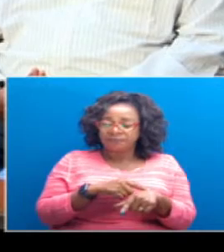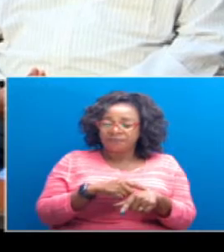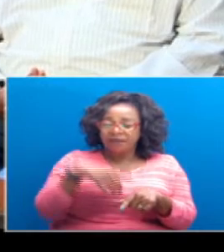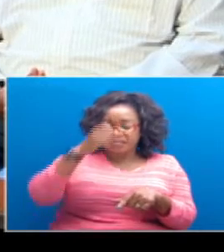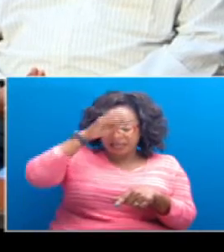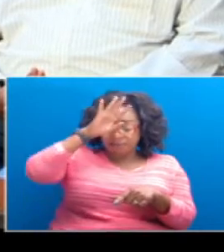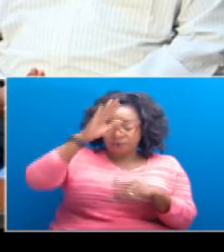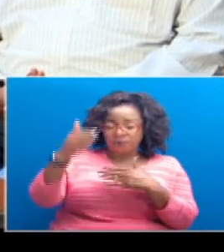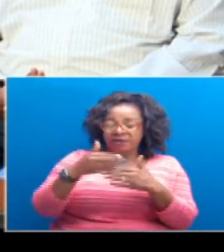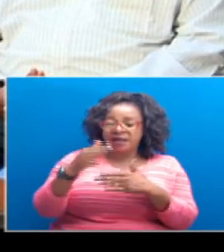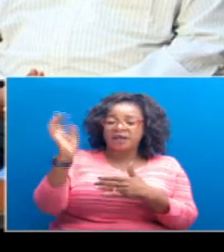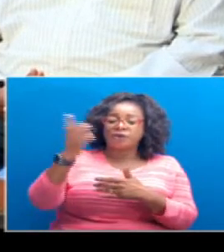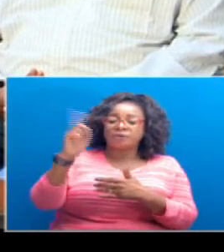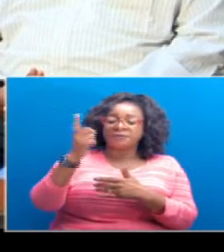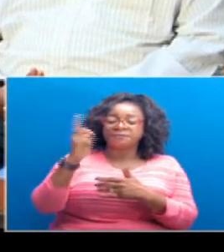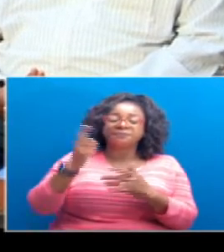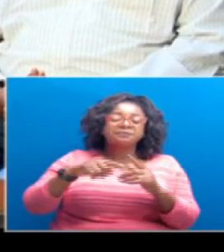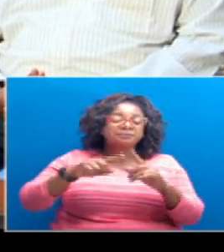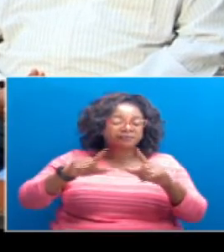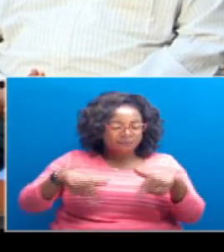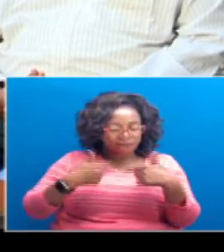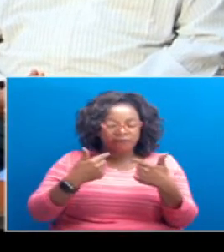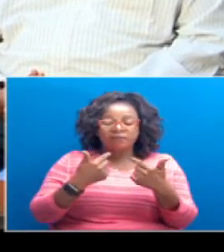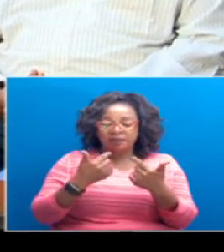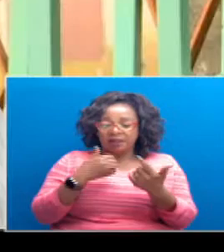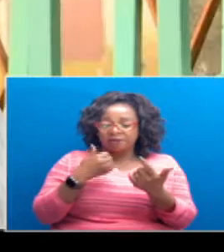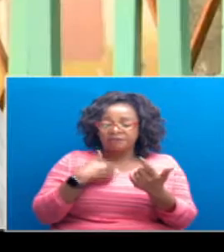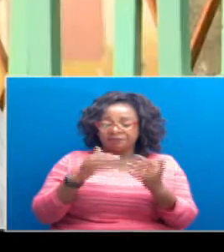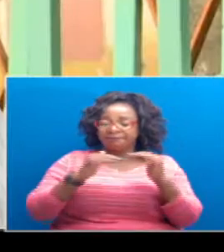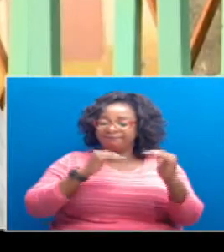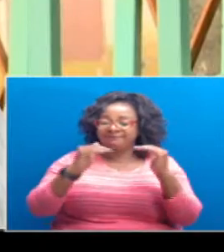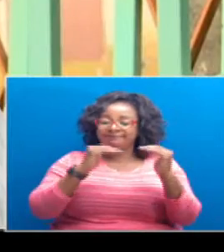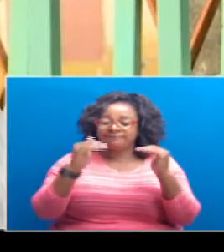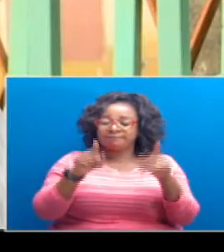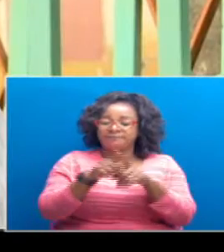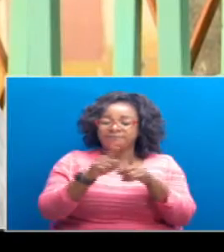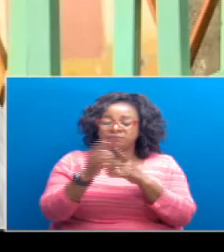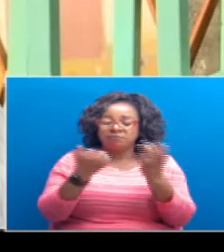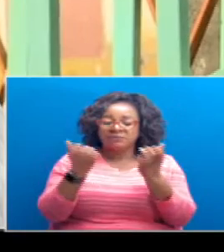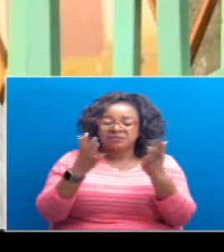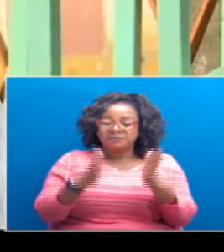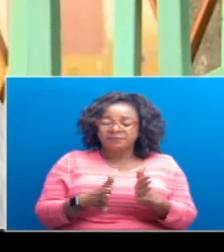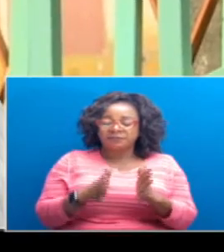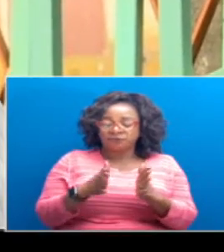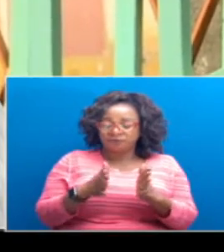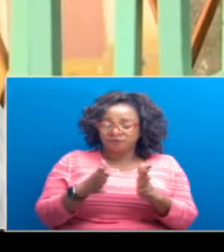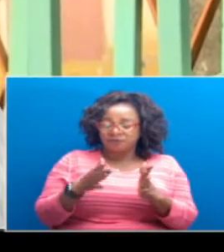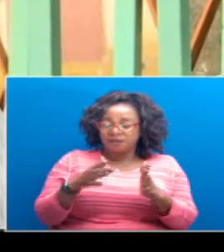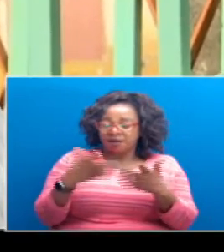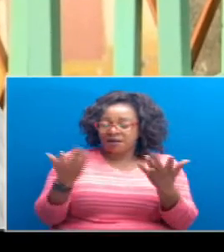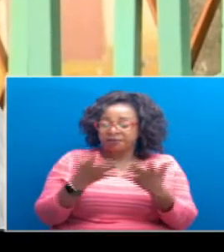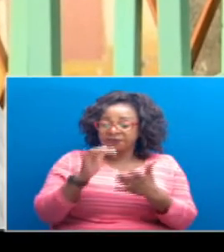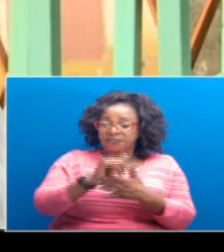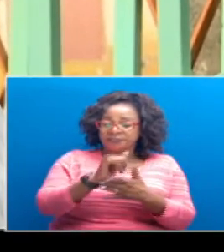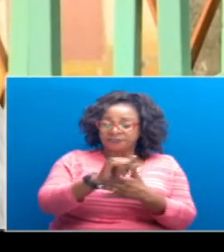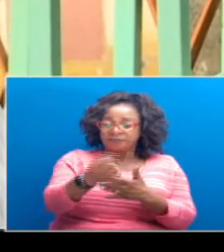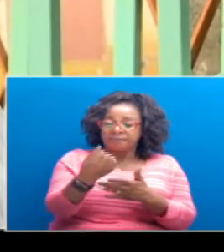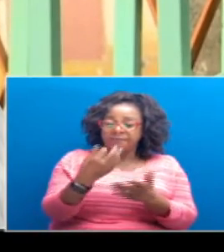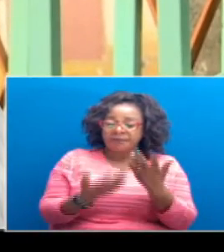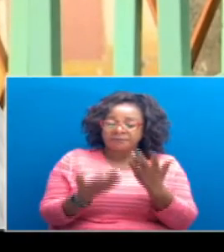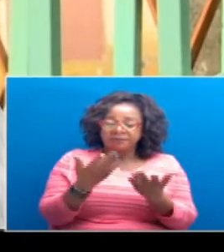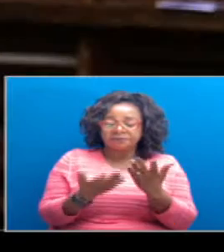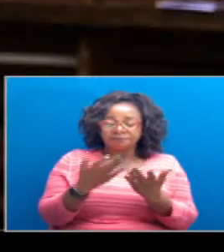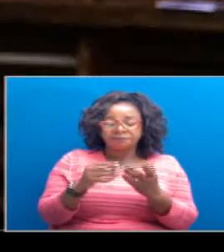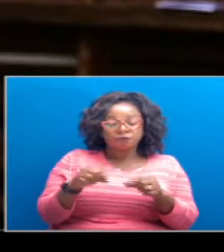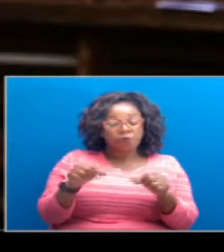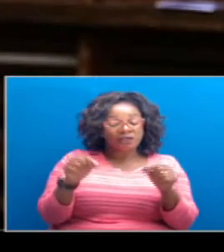is near Nairobi, so you would imagine the growth would be power on power. As a business person, have there been discrepancies in terms of